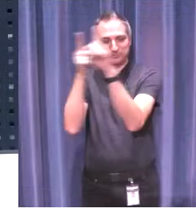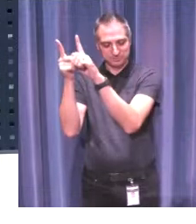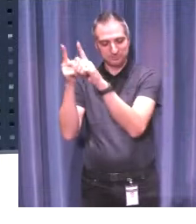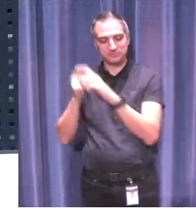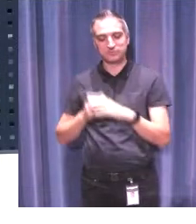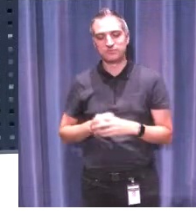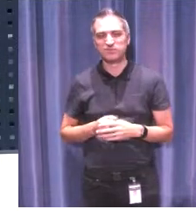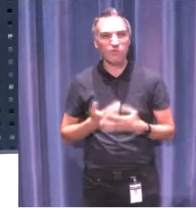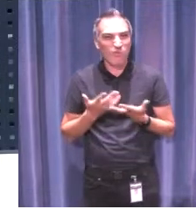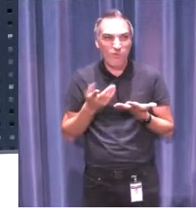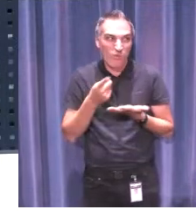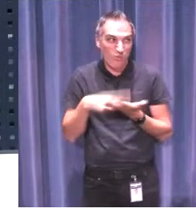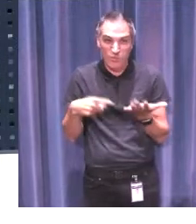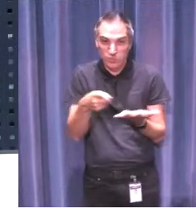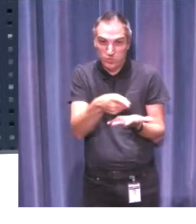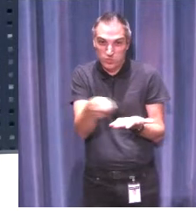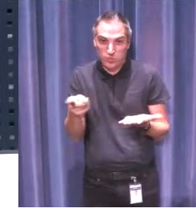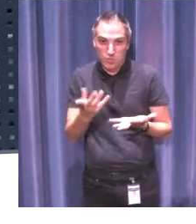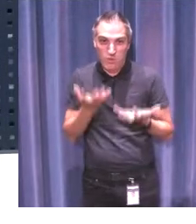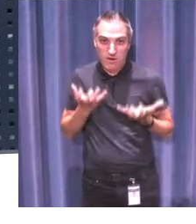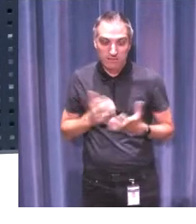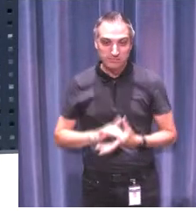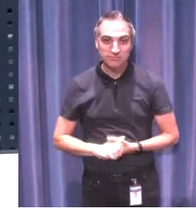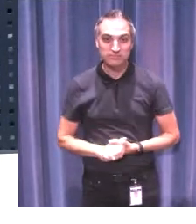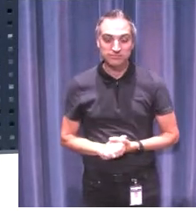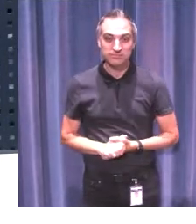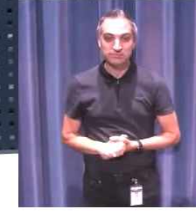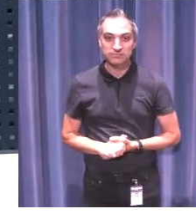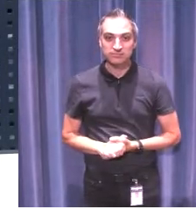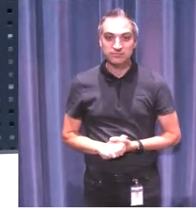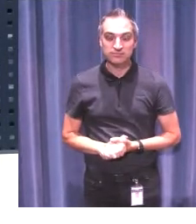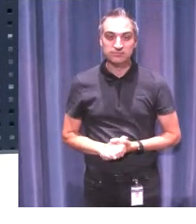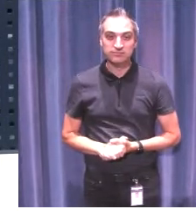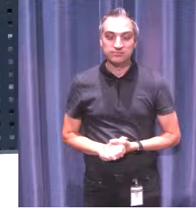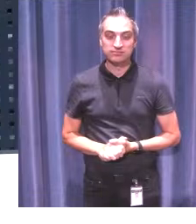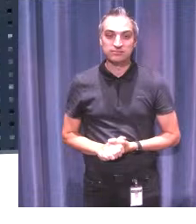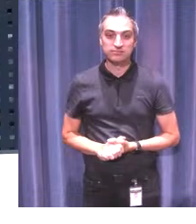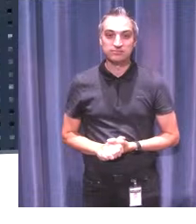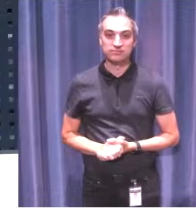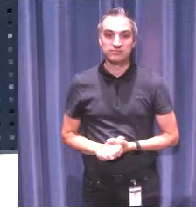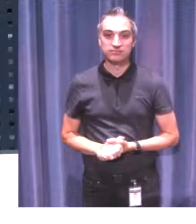What are you looking for? And because you can